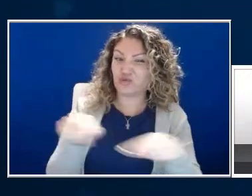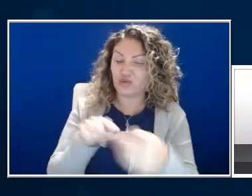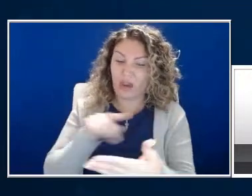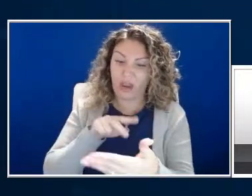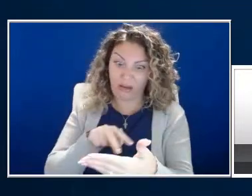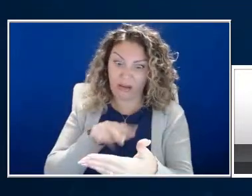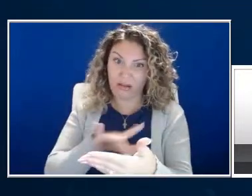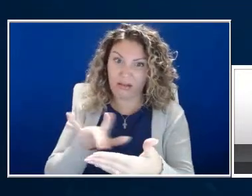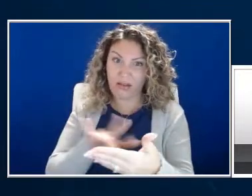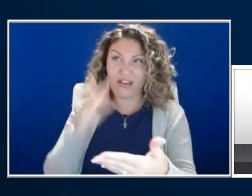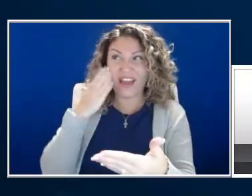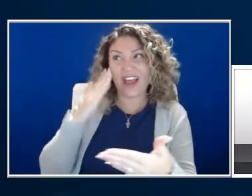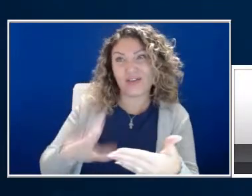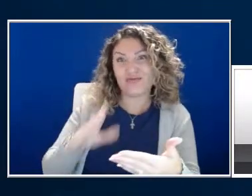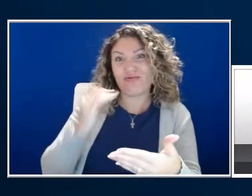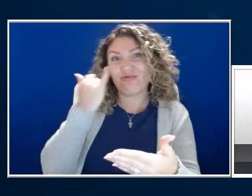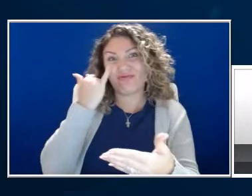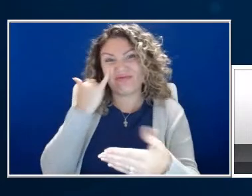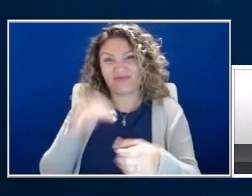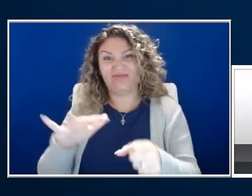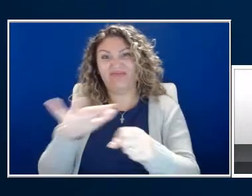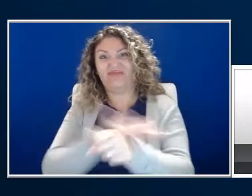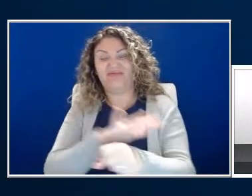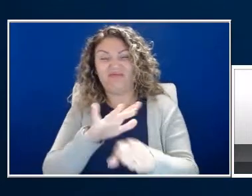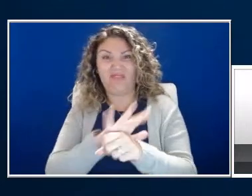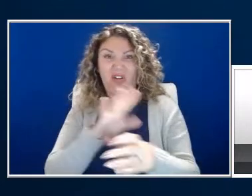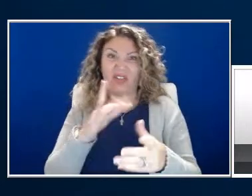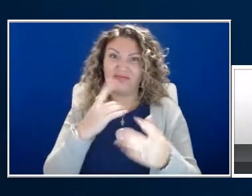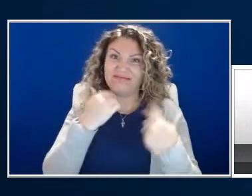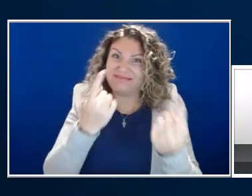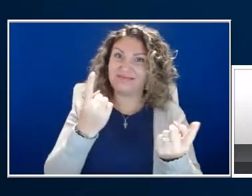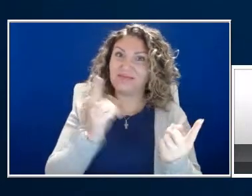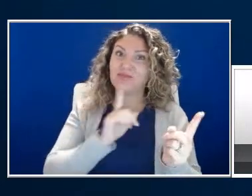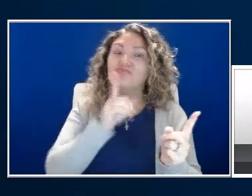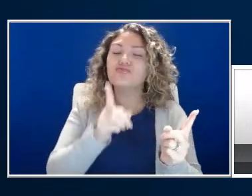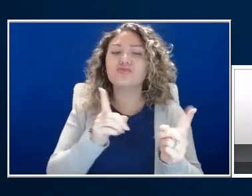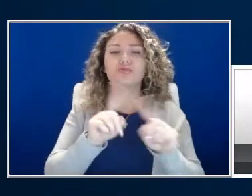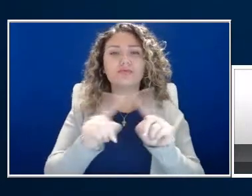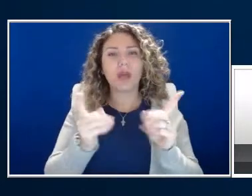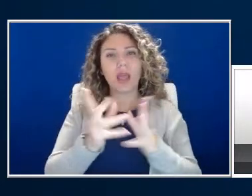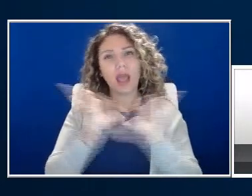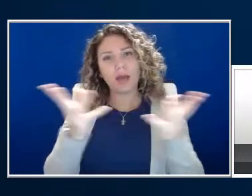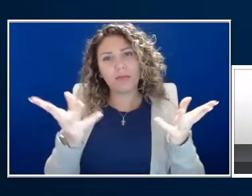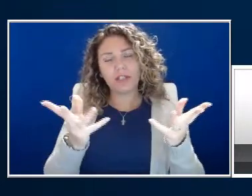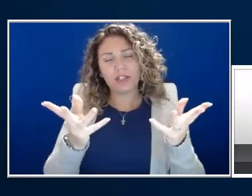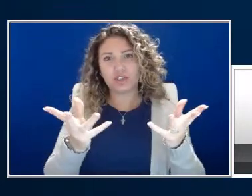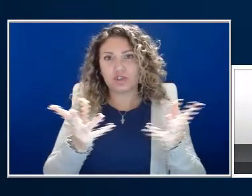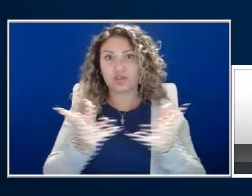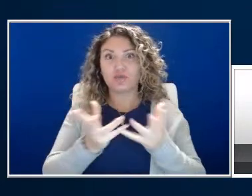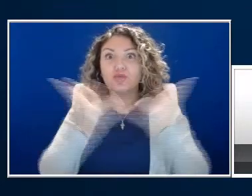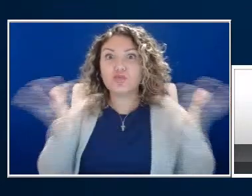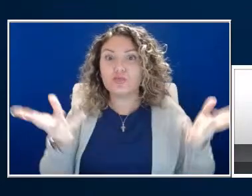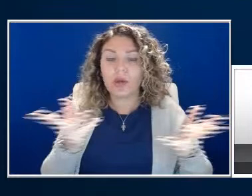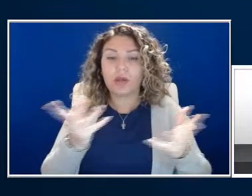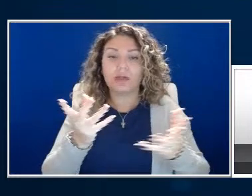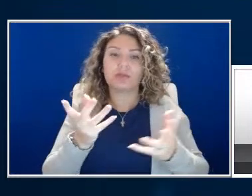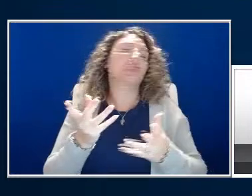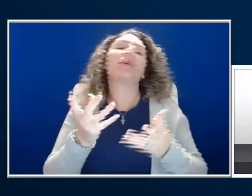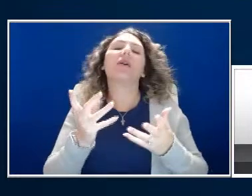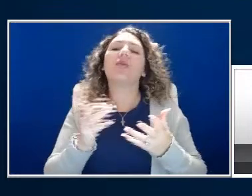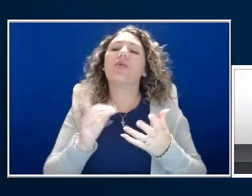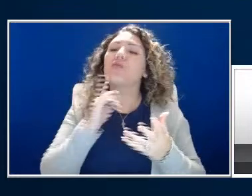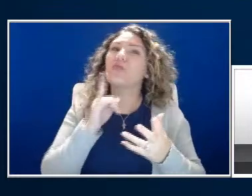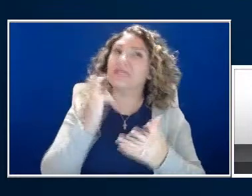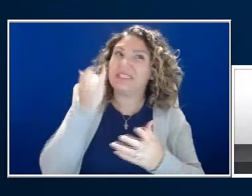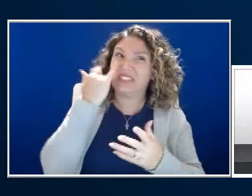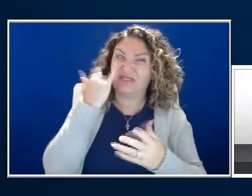giving you the full story, but you at least ask. But how much is too much? How much can we get by with, but just how much is just way too over